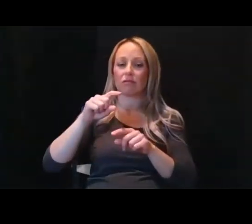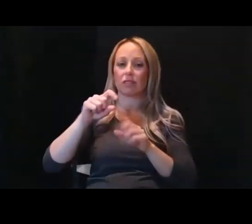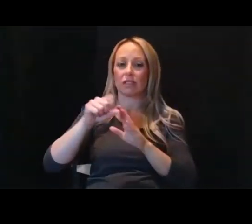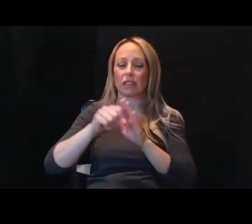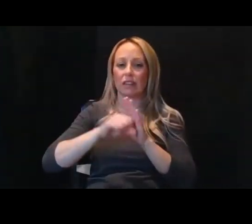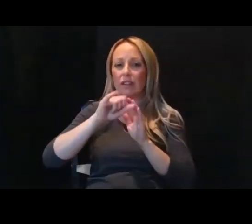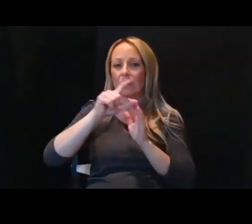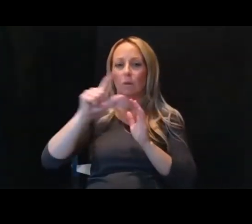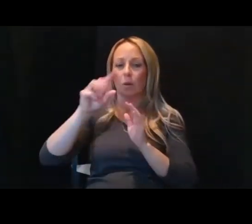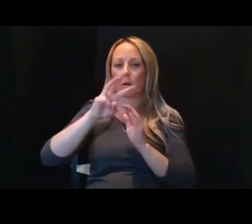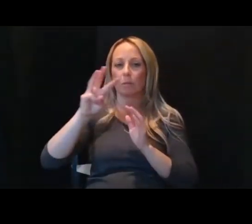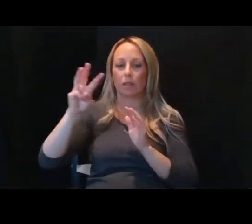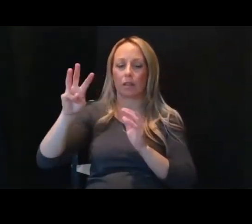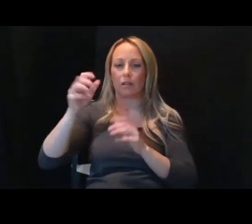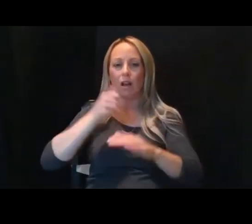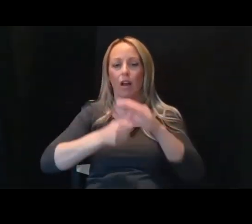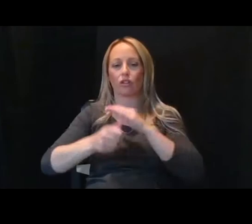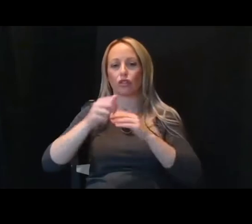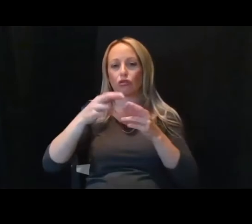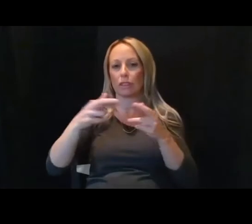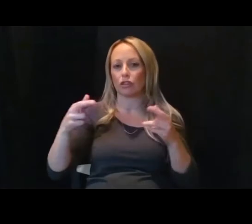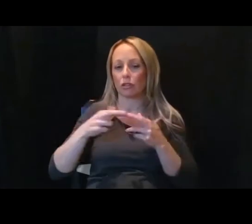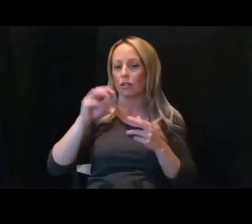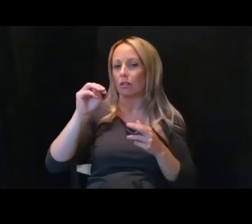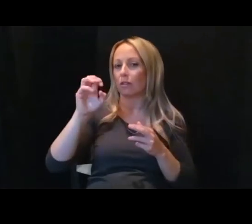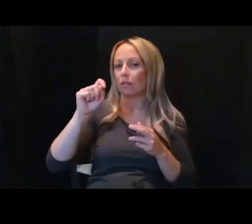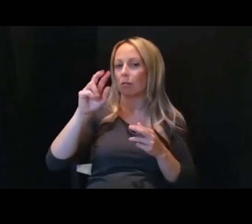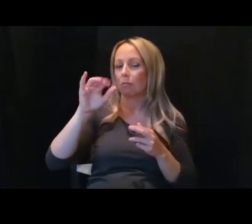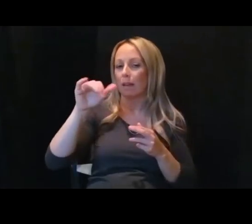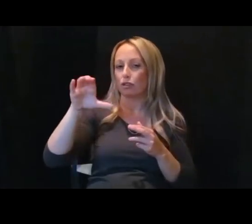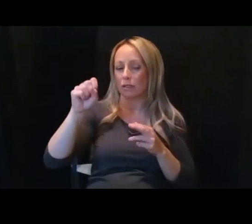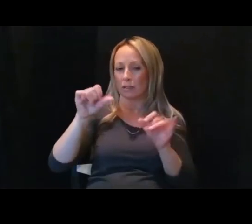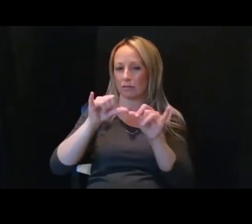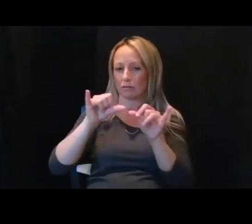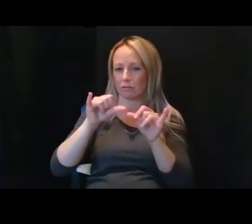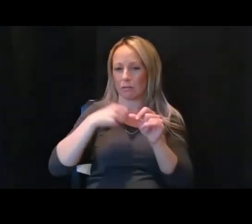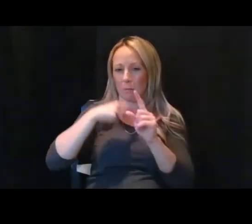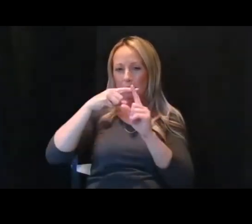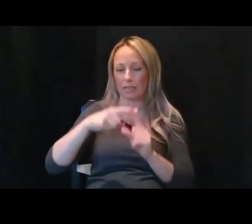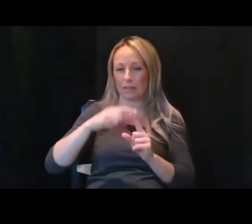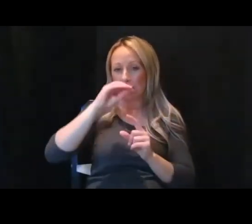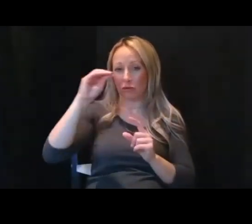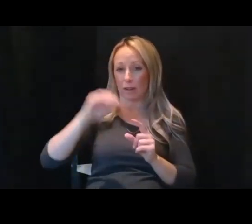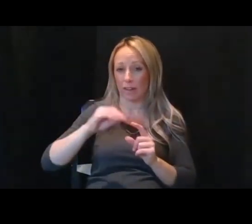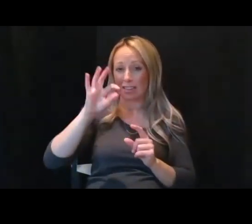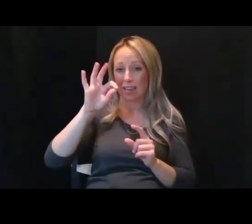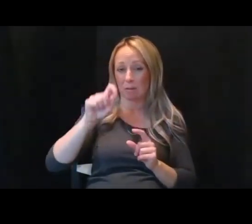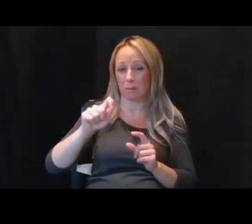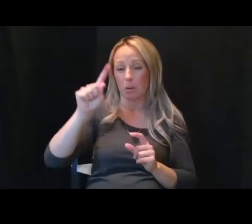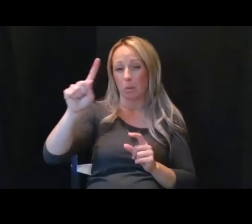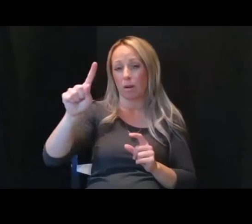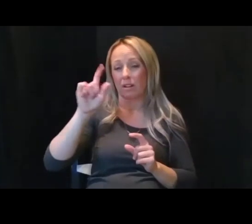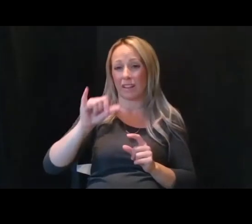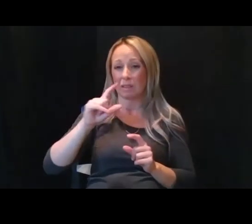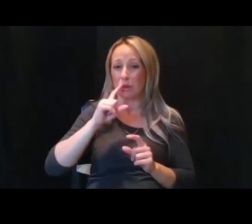metrics now. And the rolling positivity rate, I just looked at it a minute ago, is currently 9.1. So that's